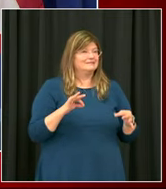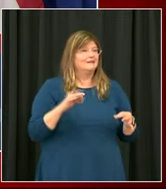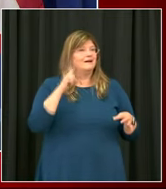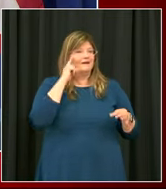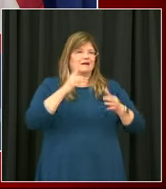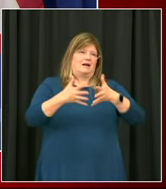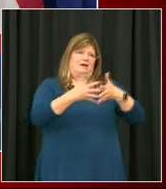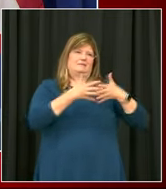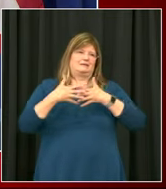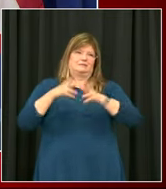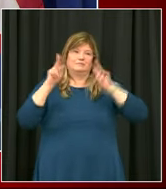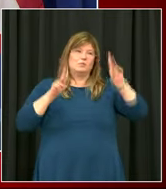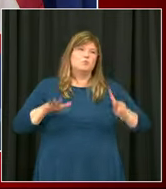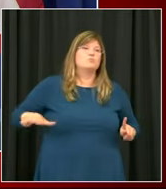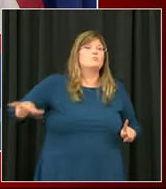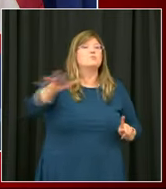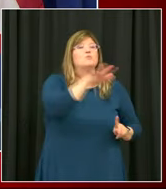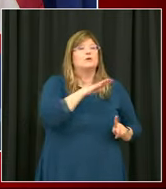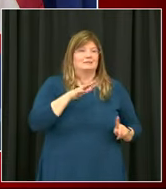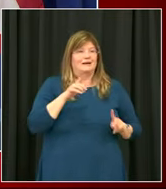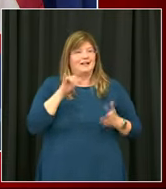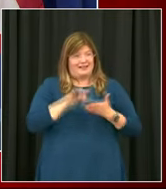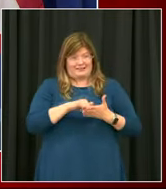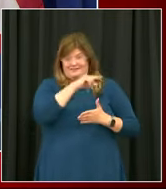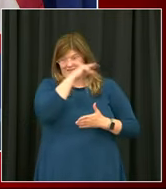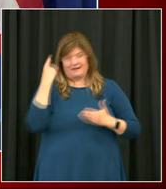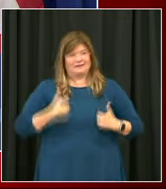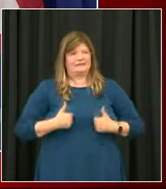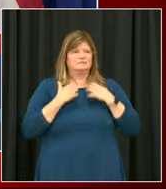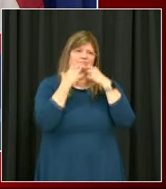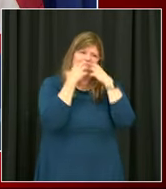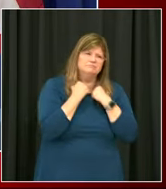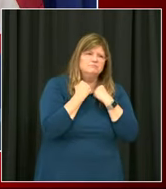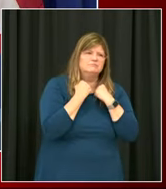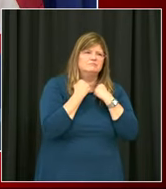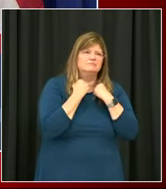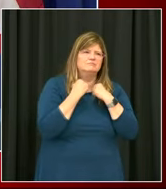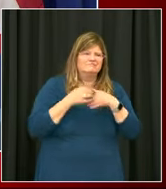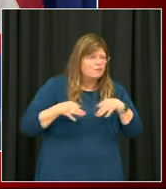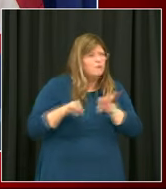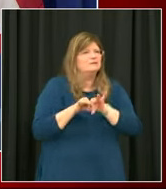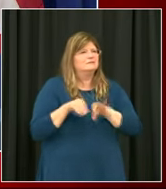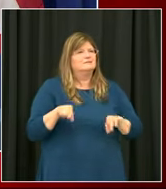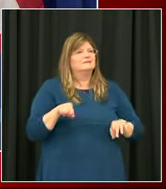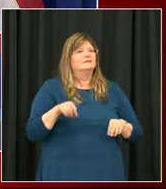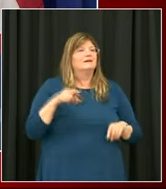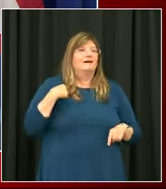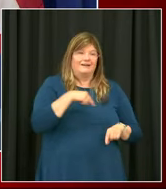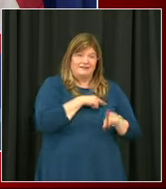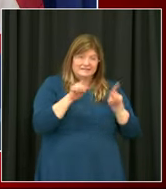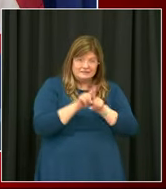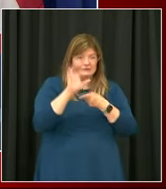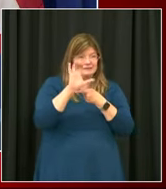that black lives matter, black humanity matters, and we as a city raise that